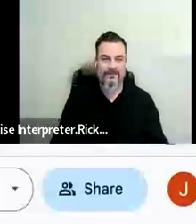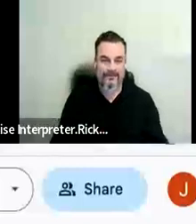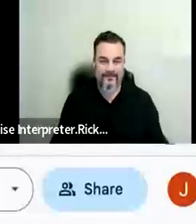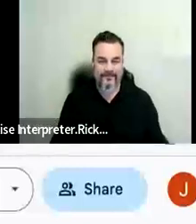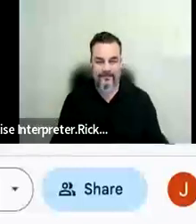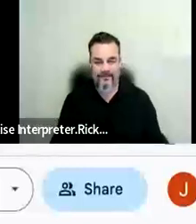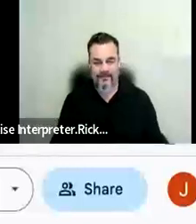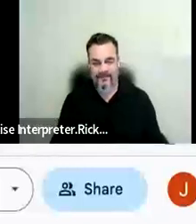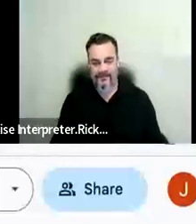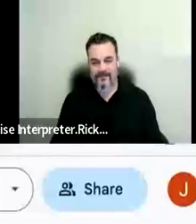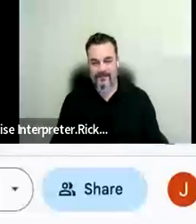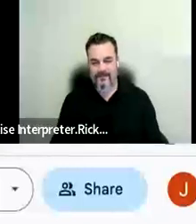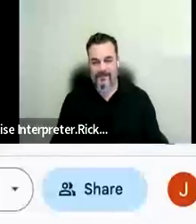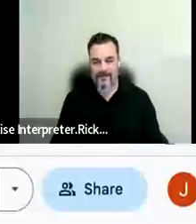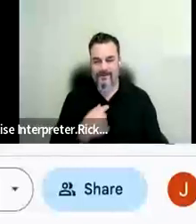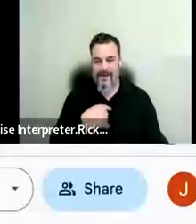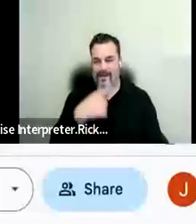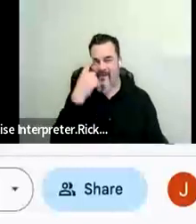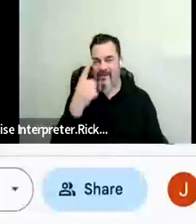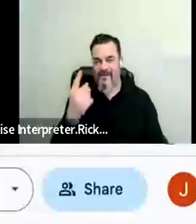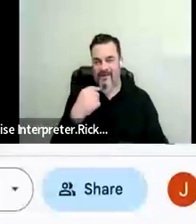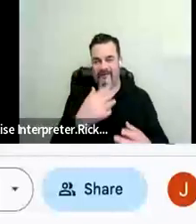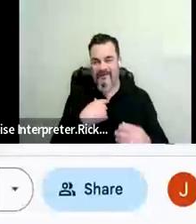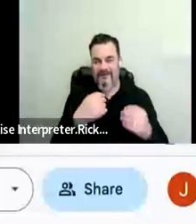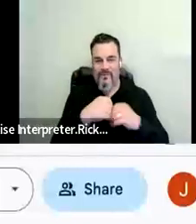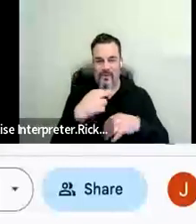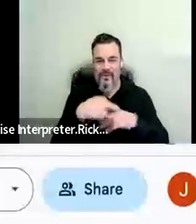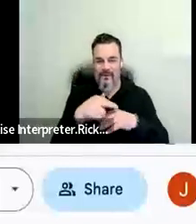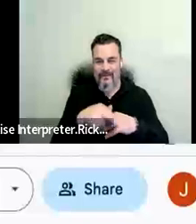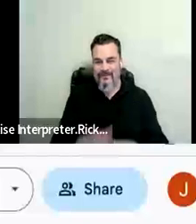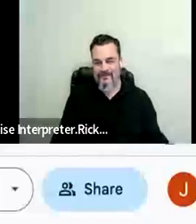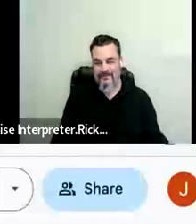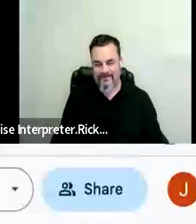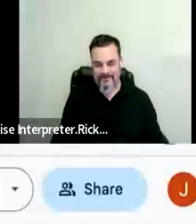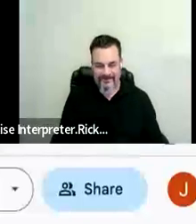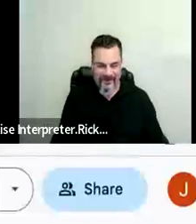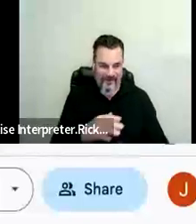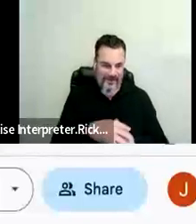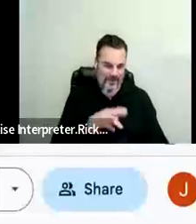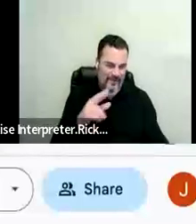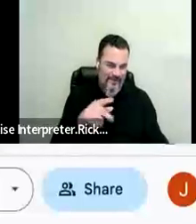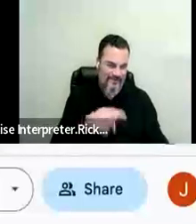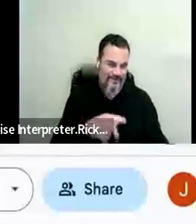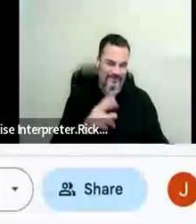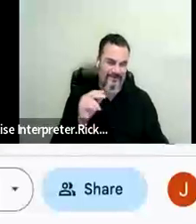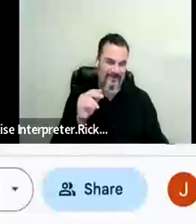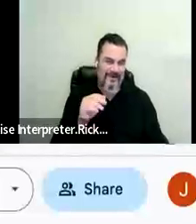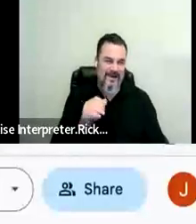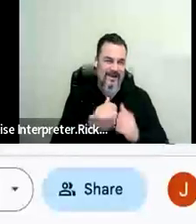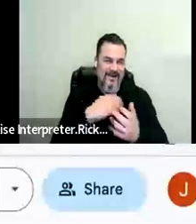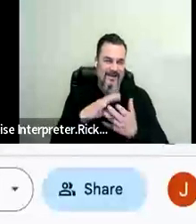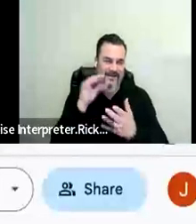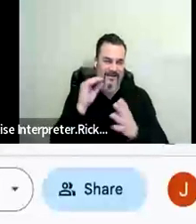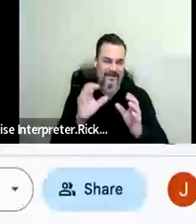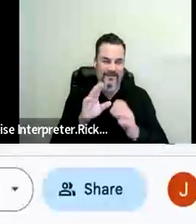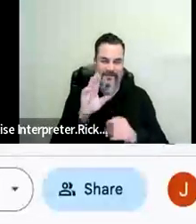perfect example. I thought you were giving us more reference to the characters on the right. No, it's Okay. how I learned to do